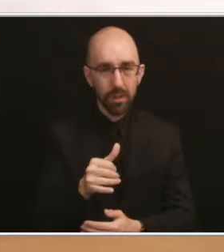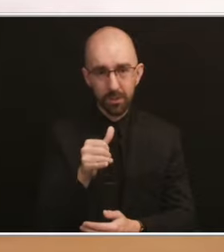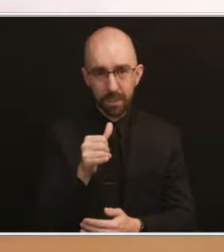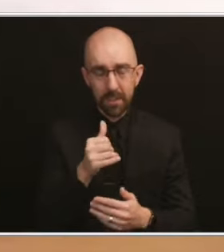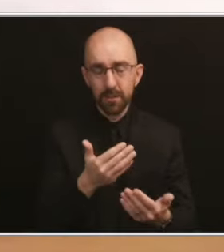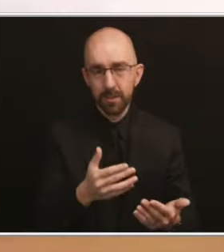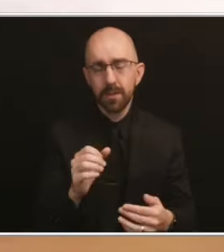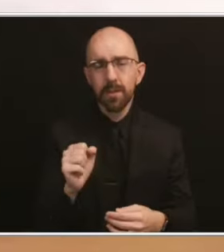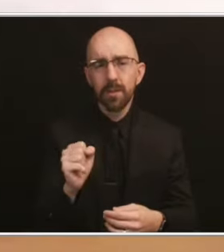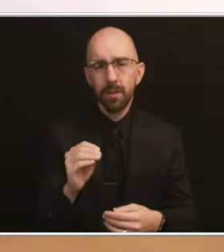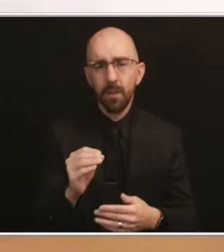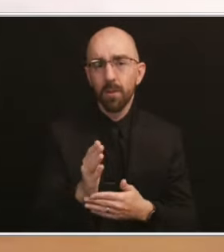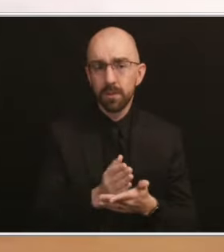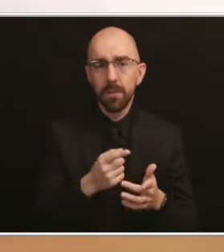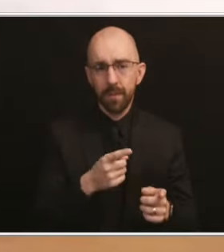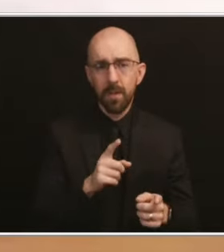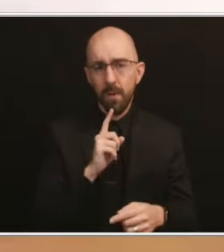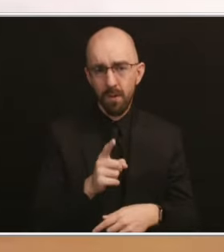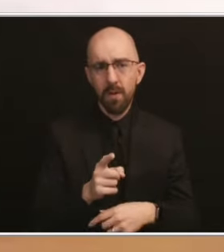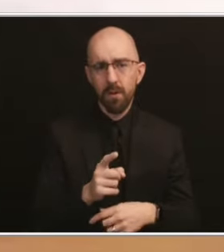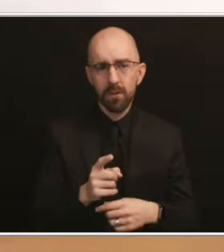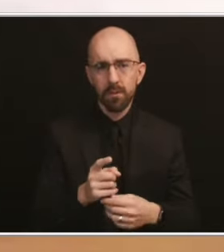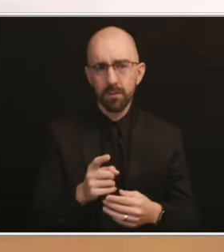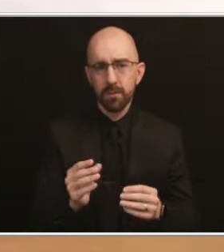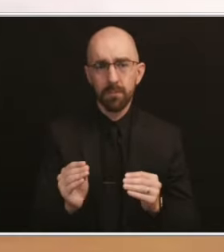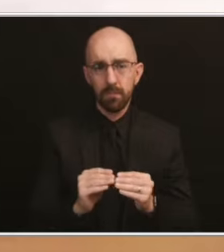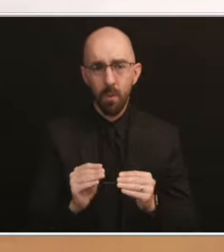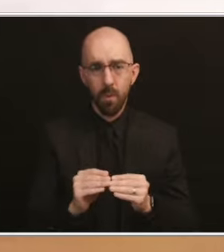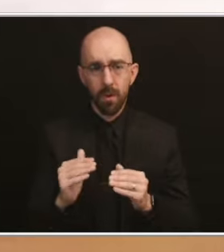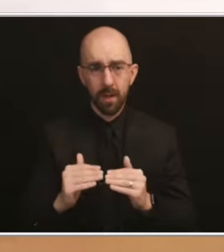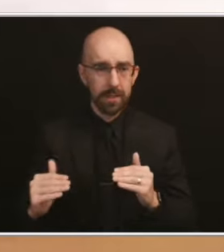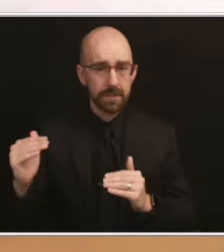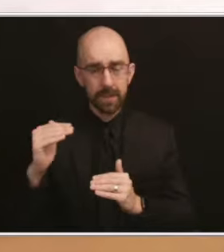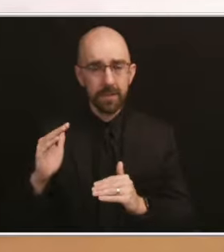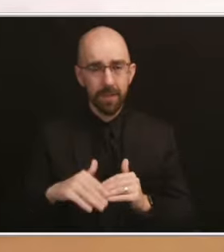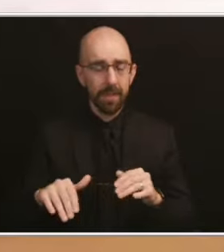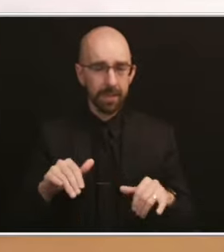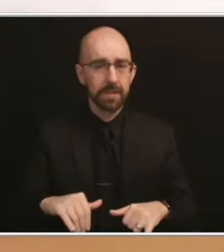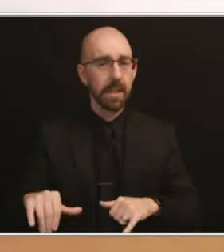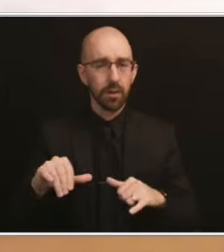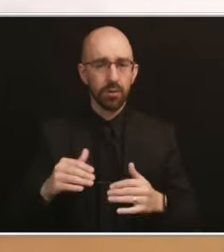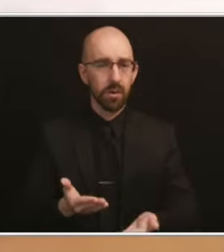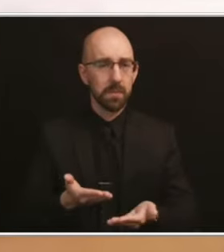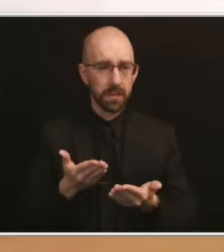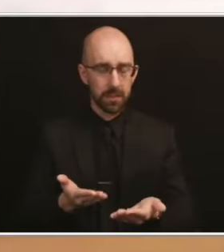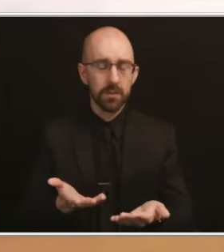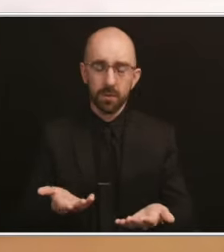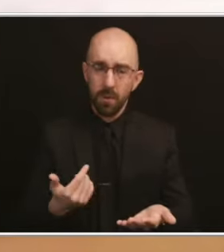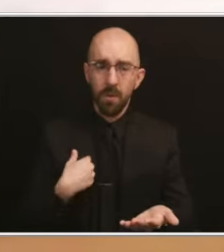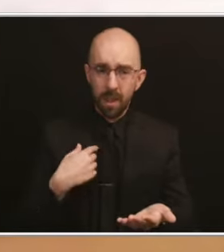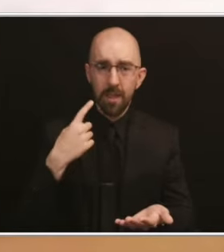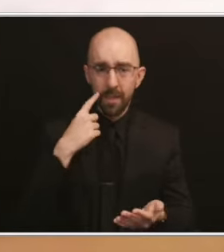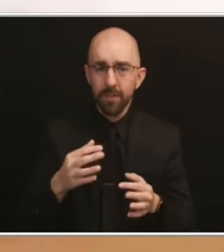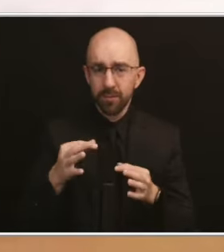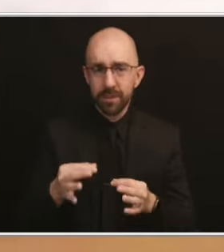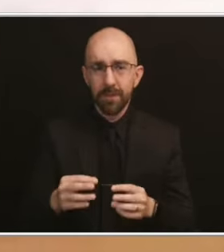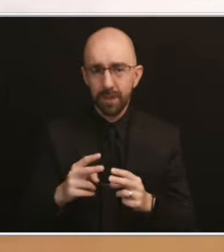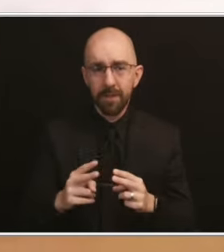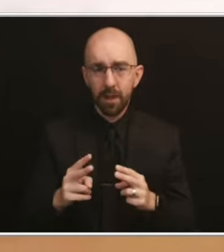and some of them are much more excessive than the standard recommendation. So I think there's definitely a